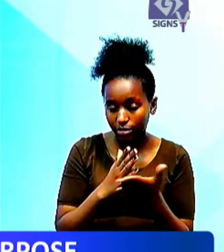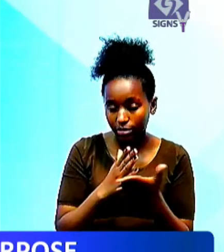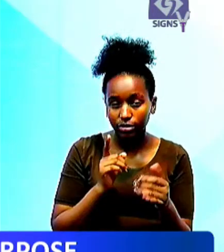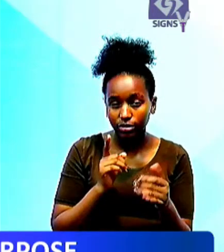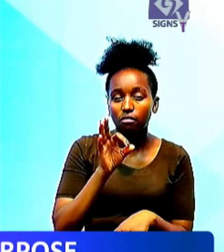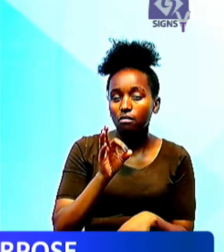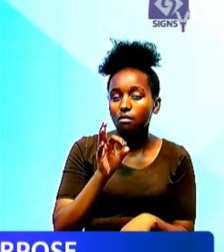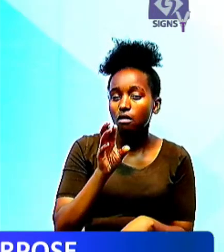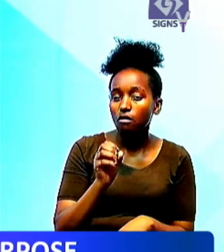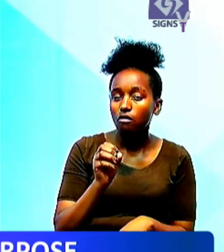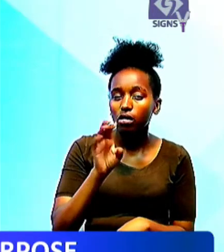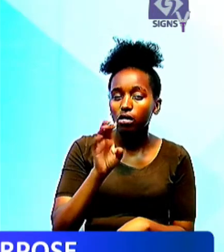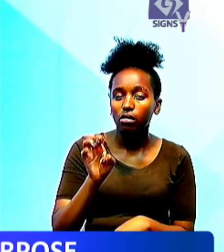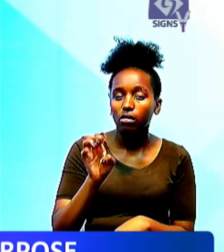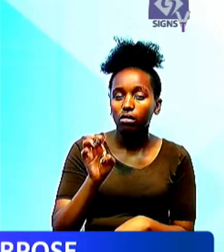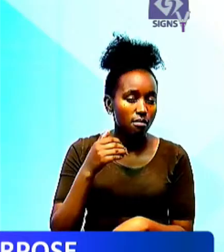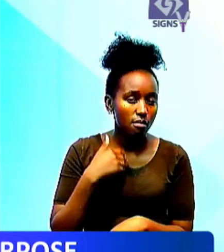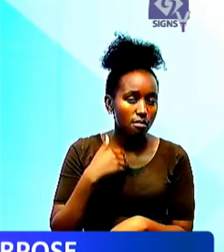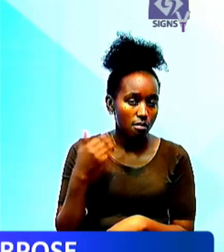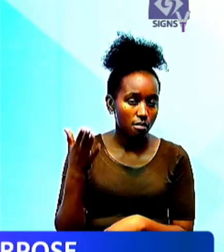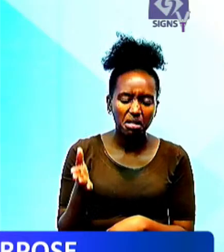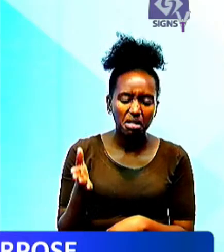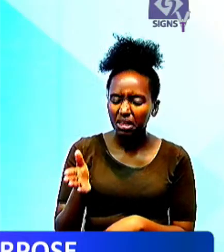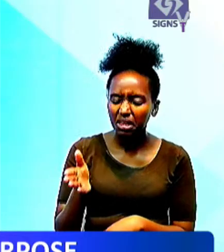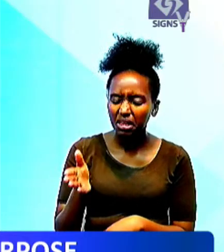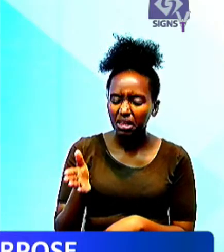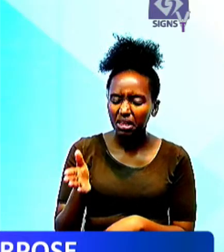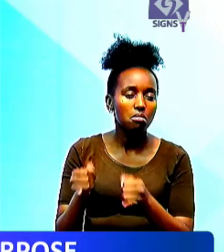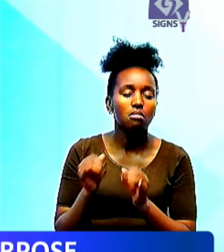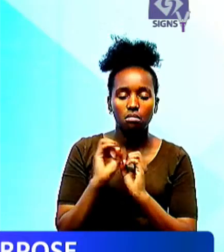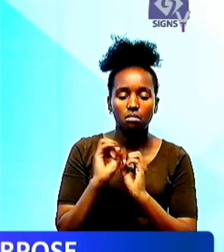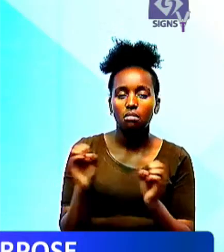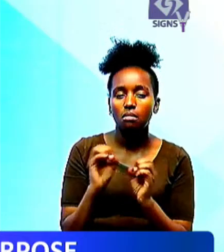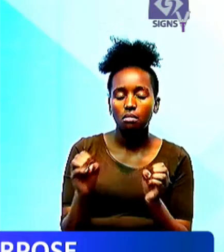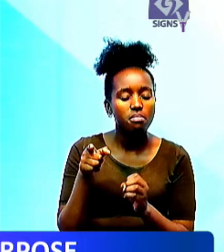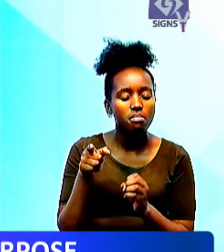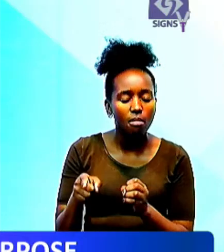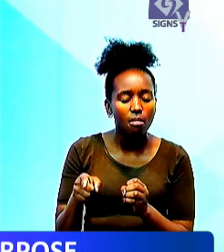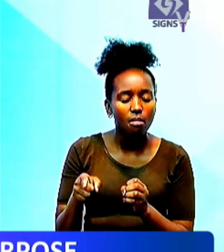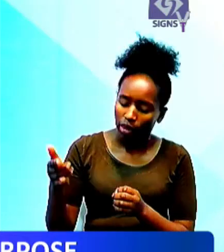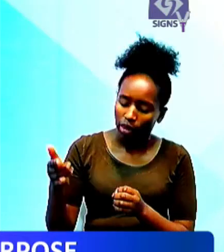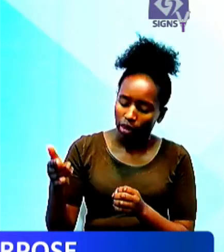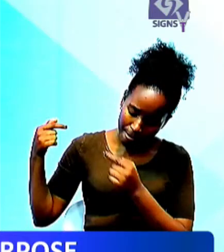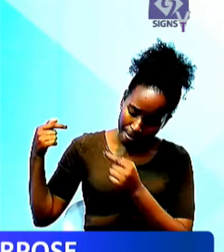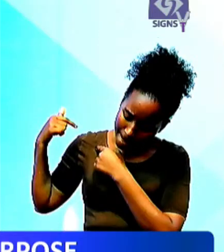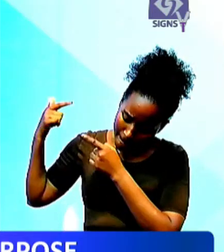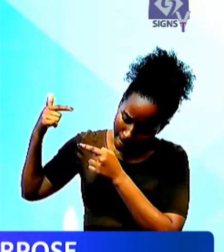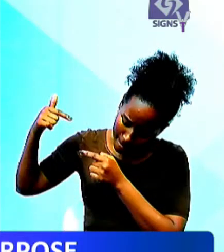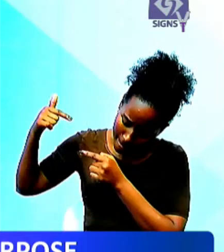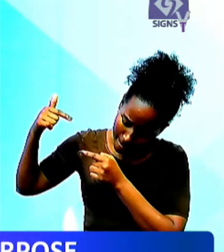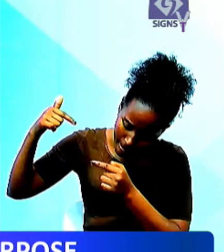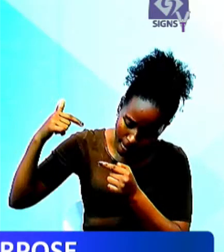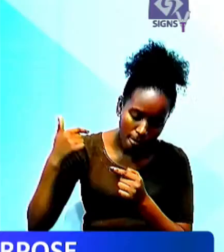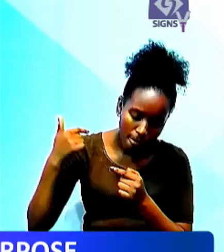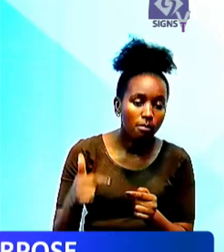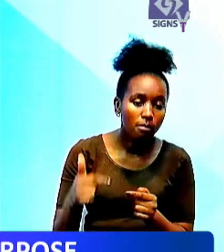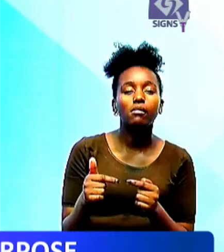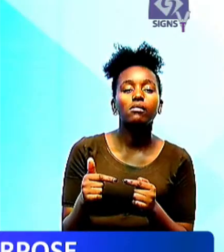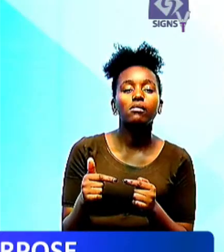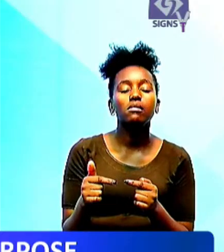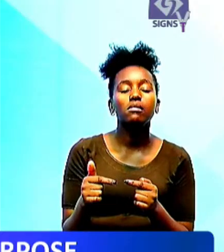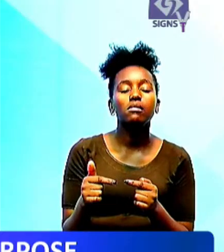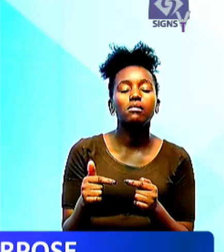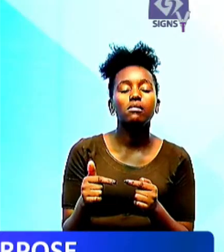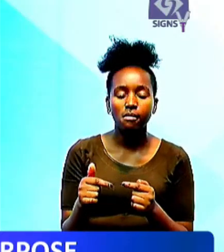Forex we know, and Forex is not a new thing, the way people are hyping it. It's been there. Forex has been in the banking. It involves what is Forex trading, by the